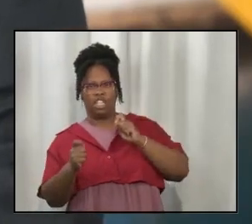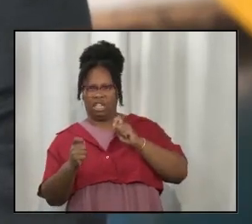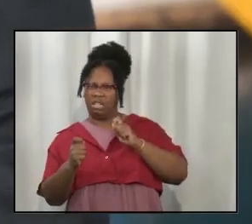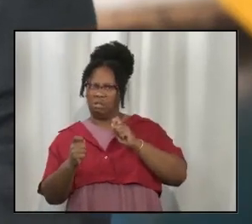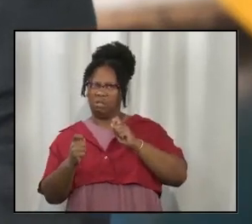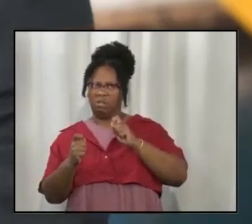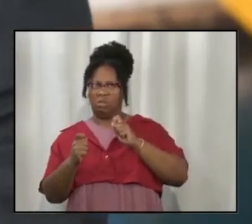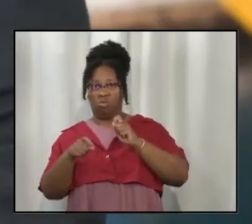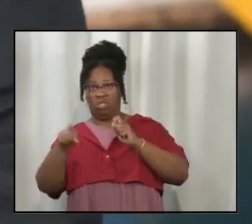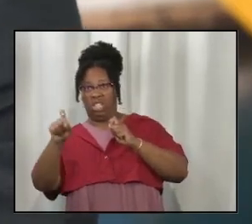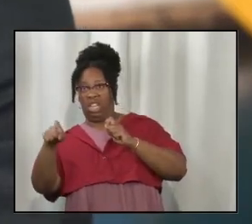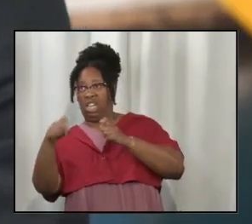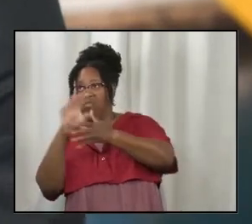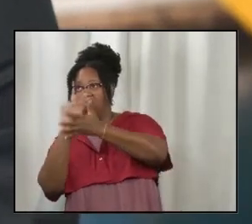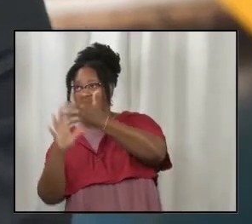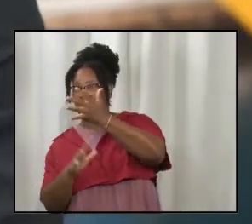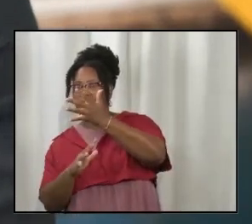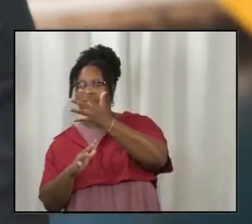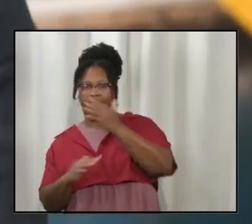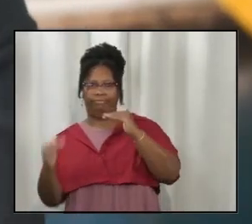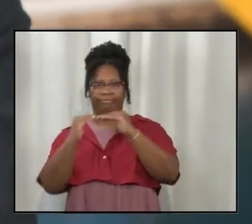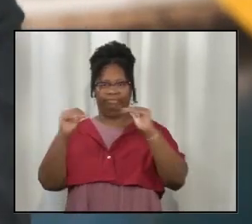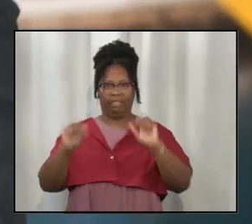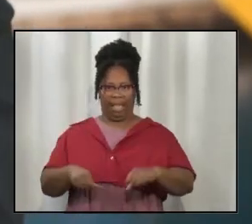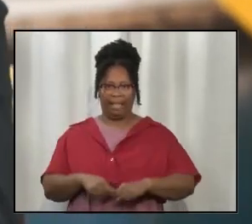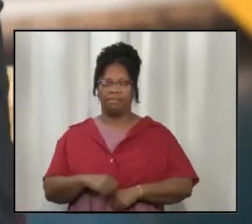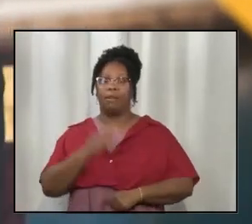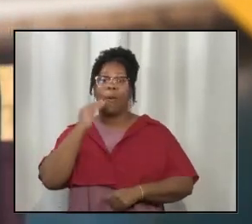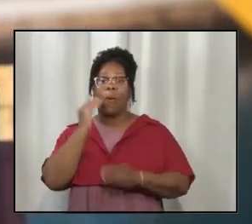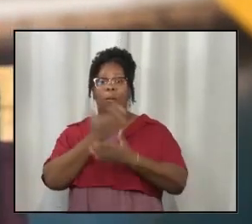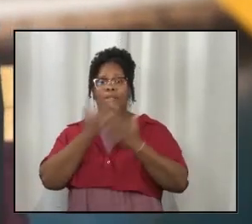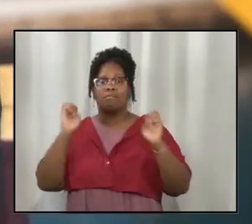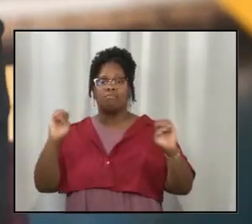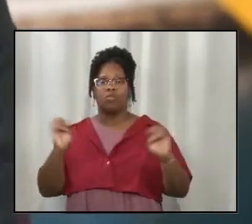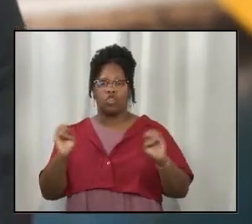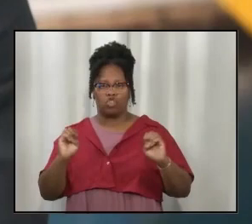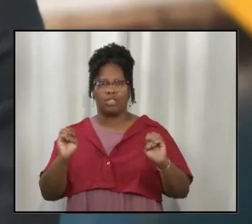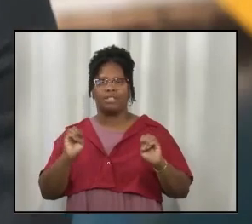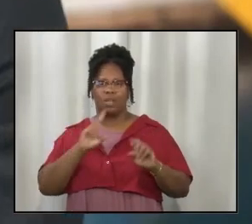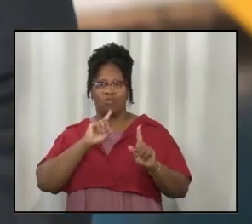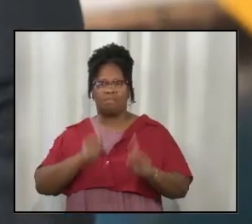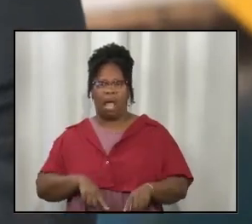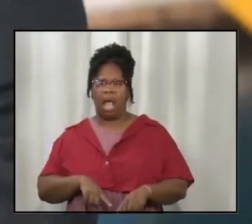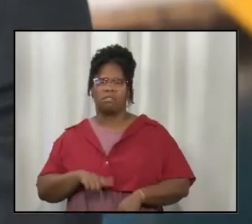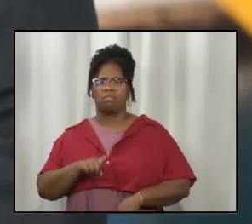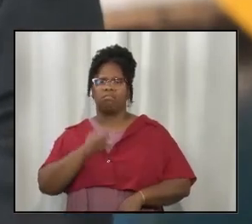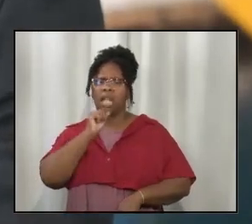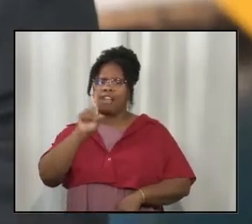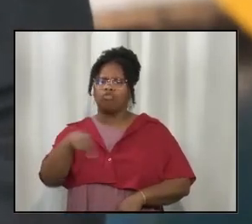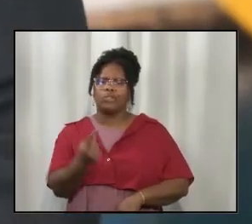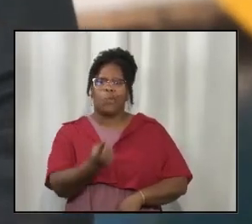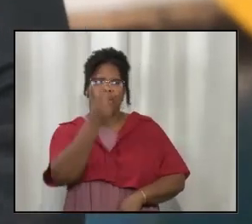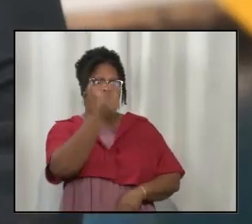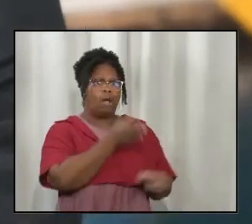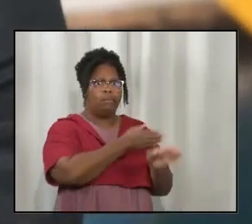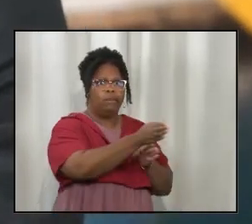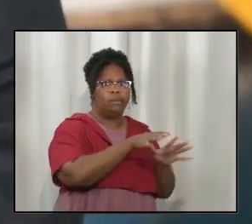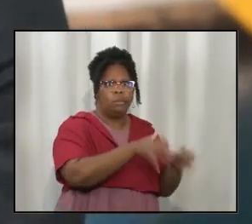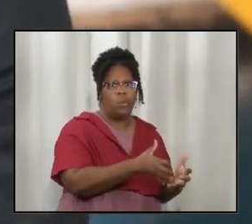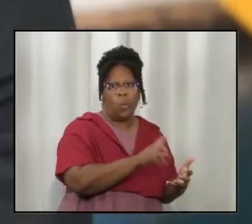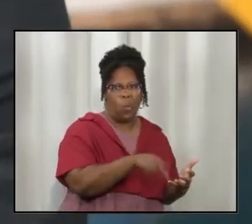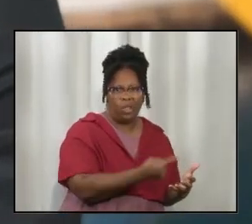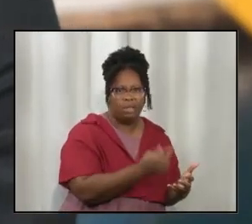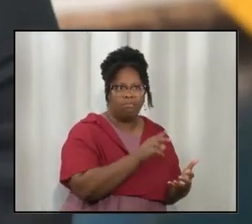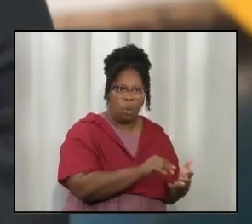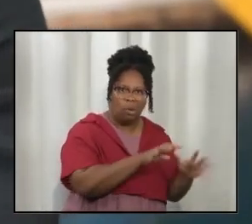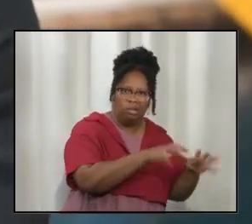And so our homeless emergency response is certainly an interdepartmental effort that requires every part of our city team to